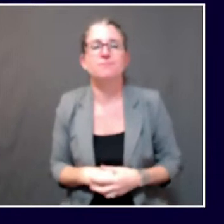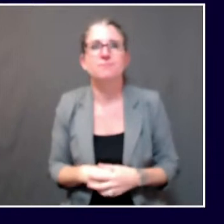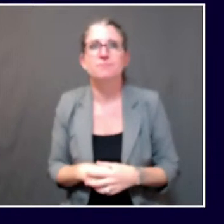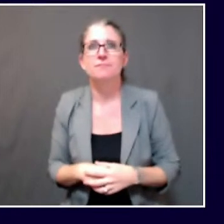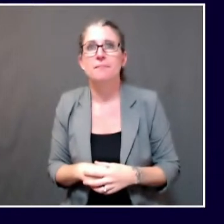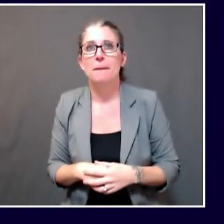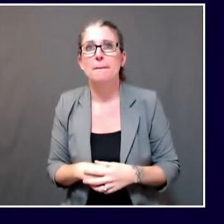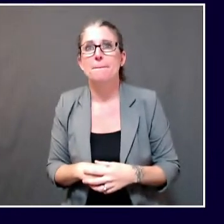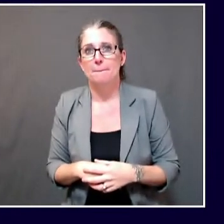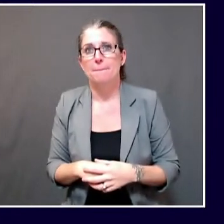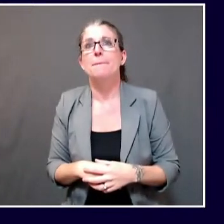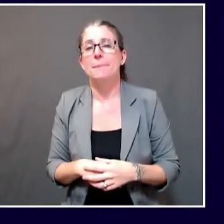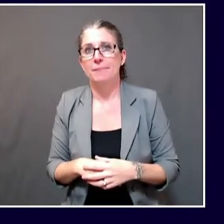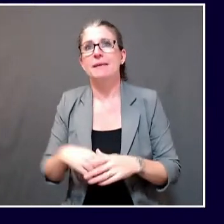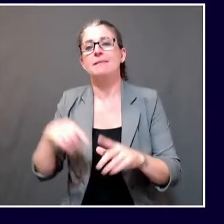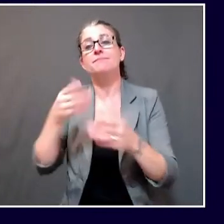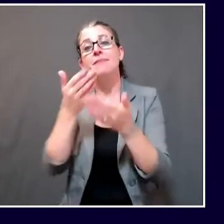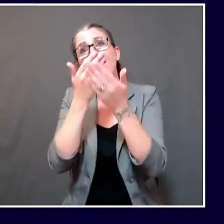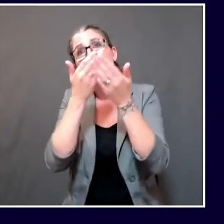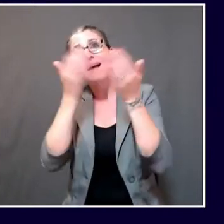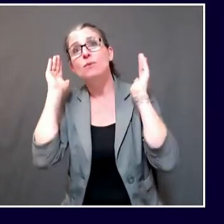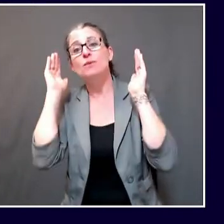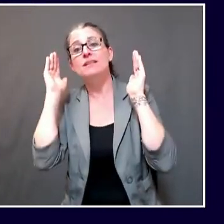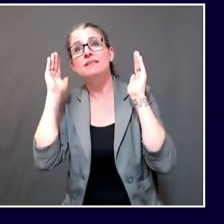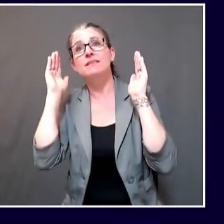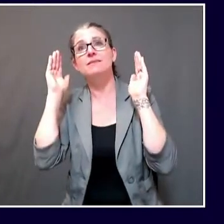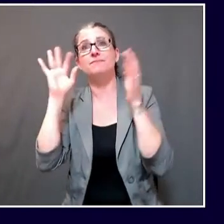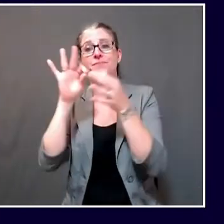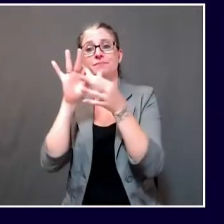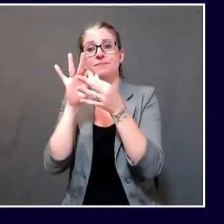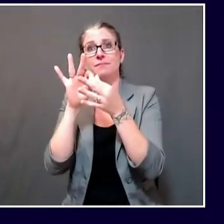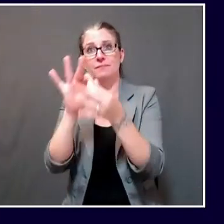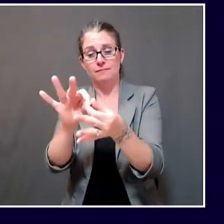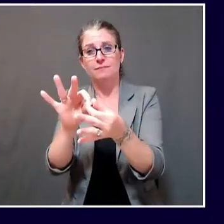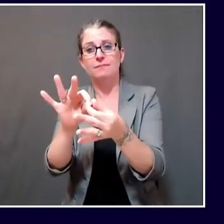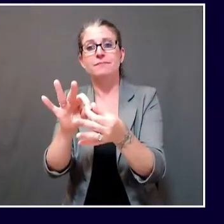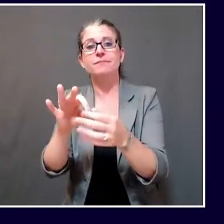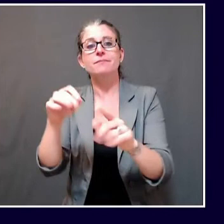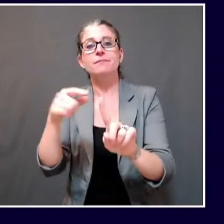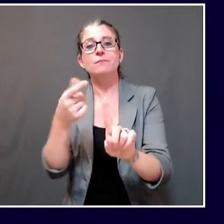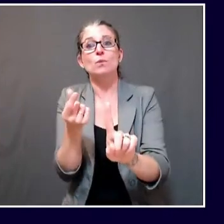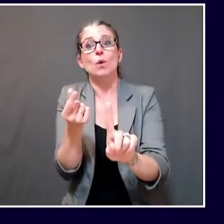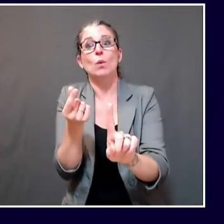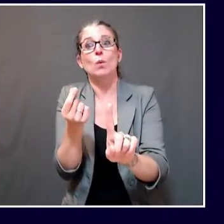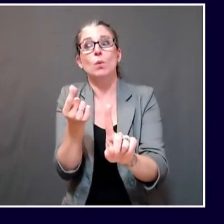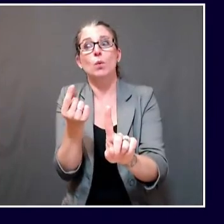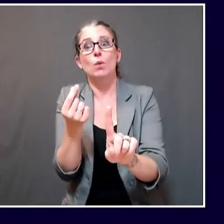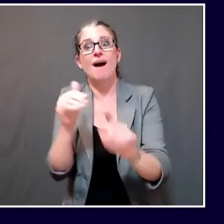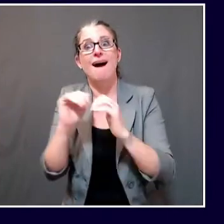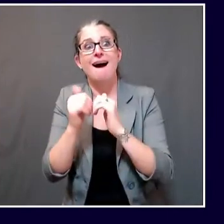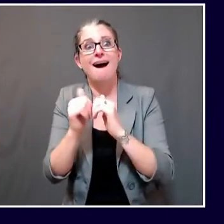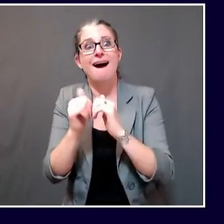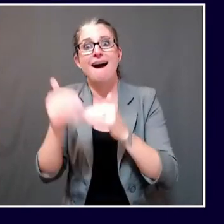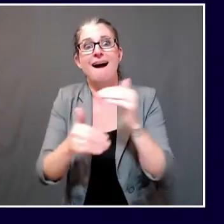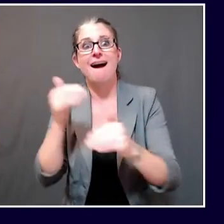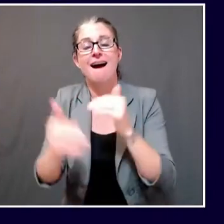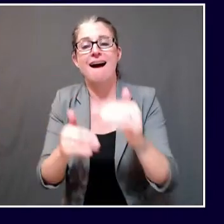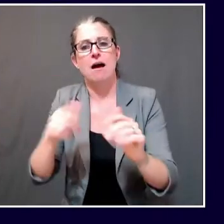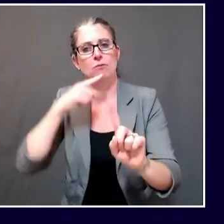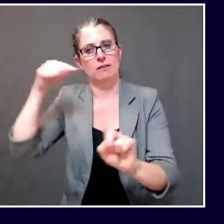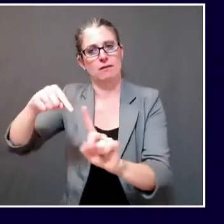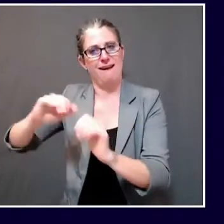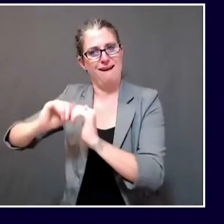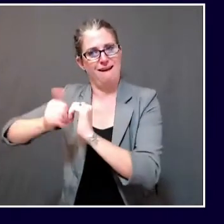question of how to do what it is you want to do in a manner that is safe. So I would urge parents to think about two